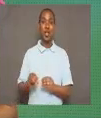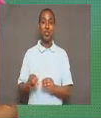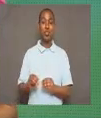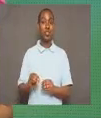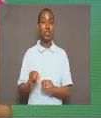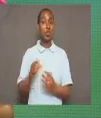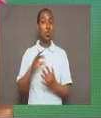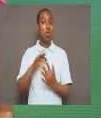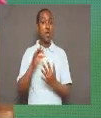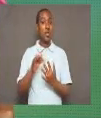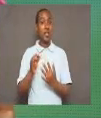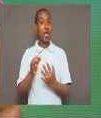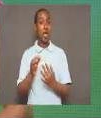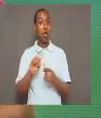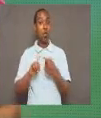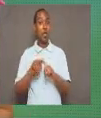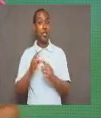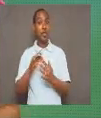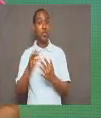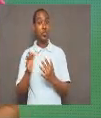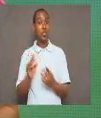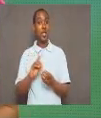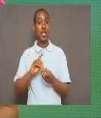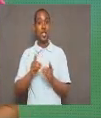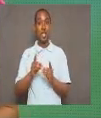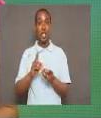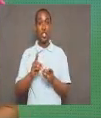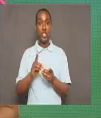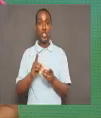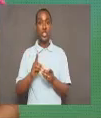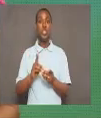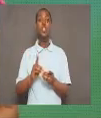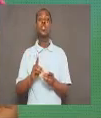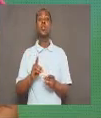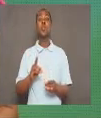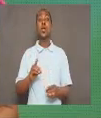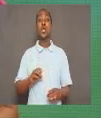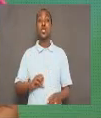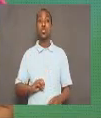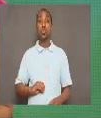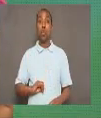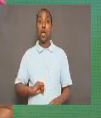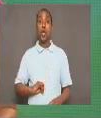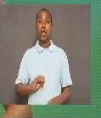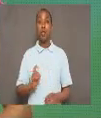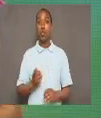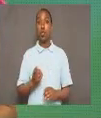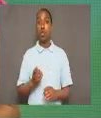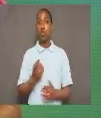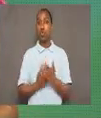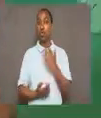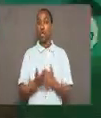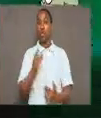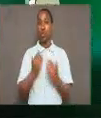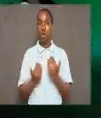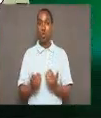partner and discuss the digestion that occurs in the stomach. You may begin.